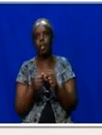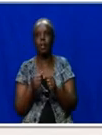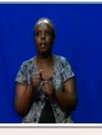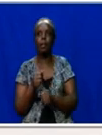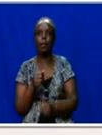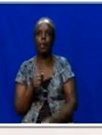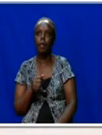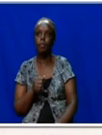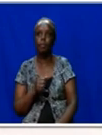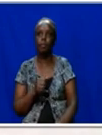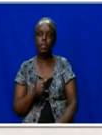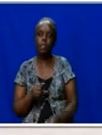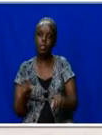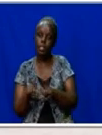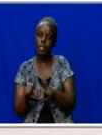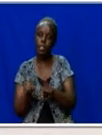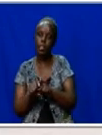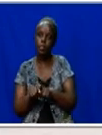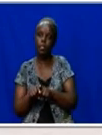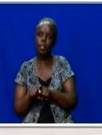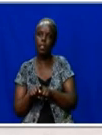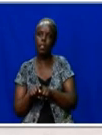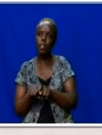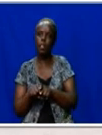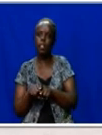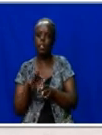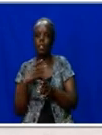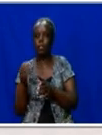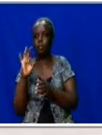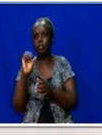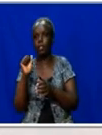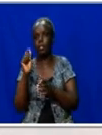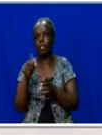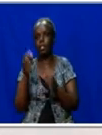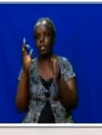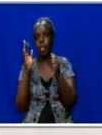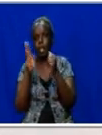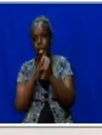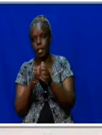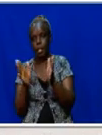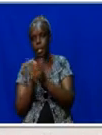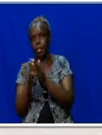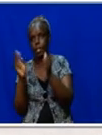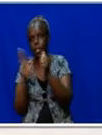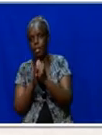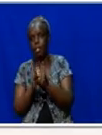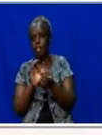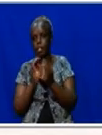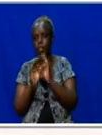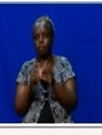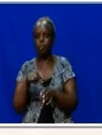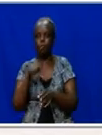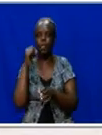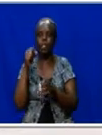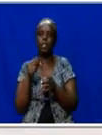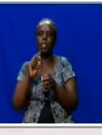times 9. In other words, we are saying the factors of 81 is 9 and 9. Similarly, if I take the square root of